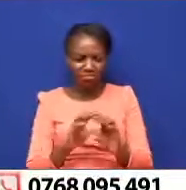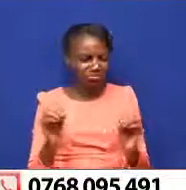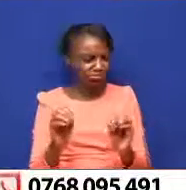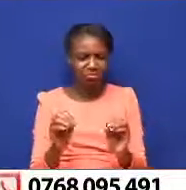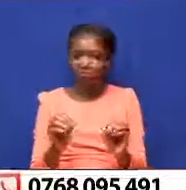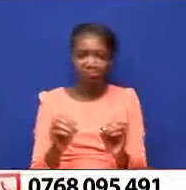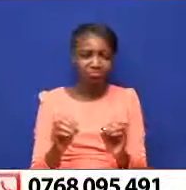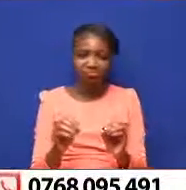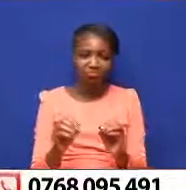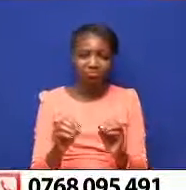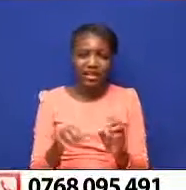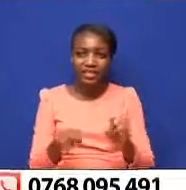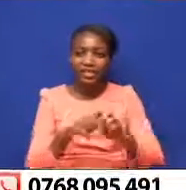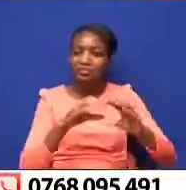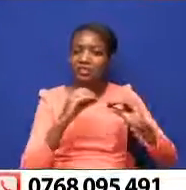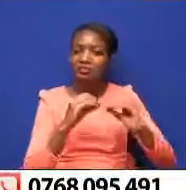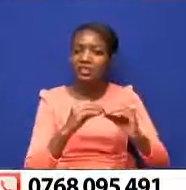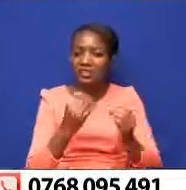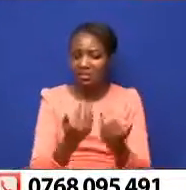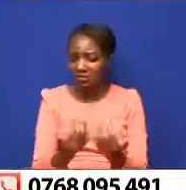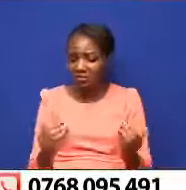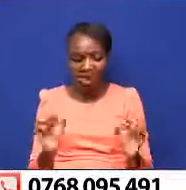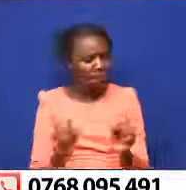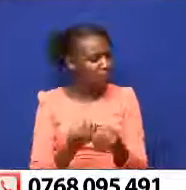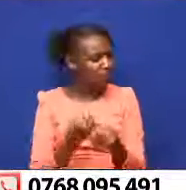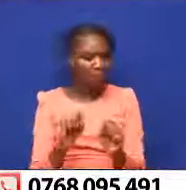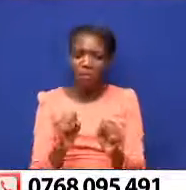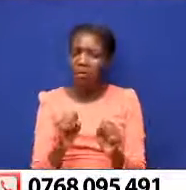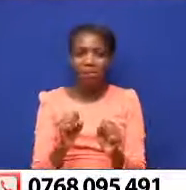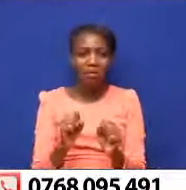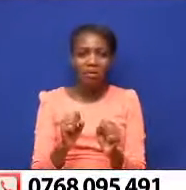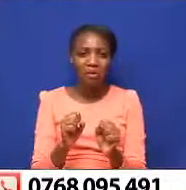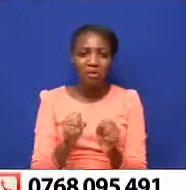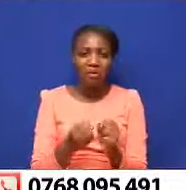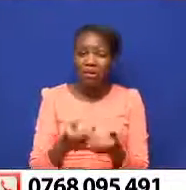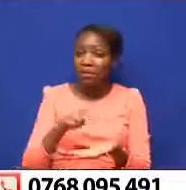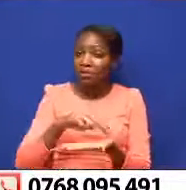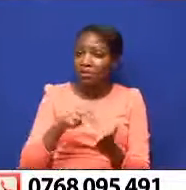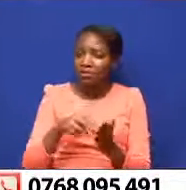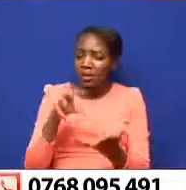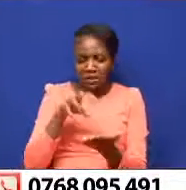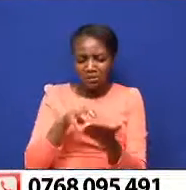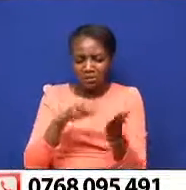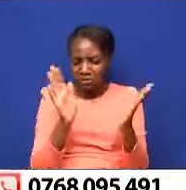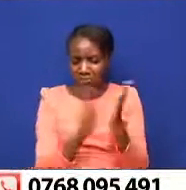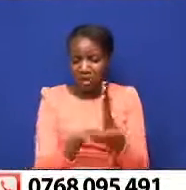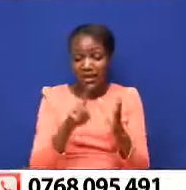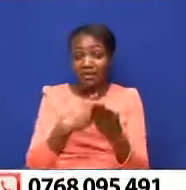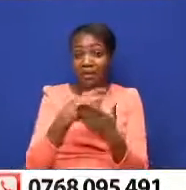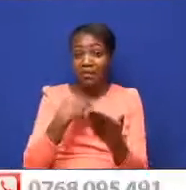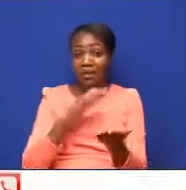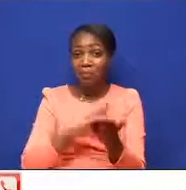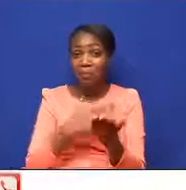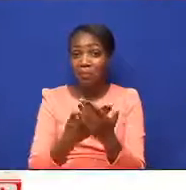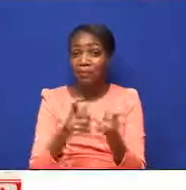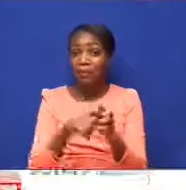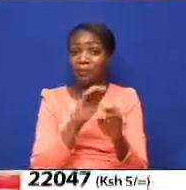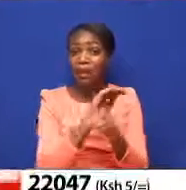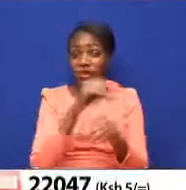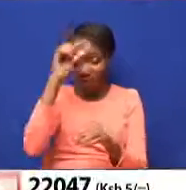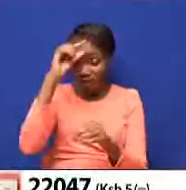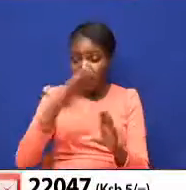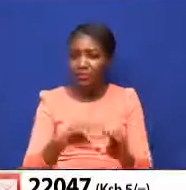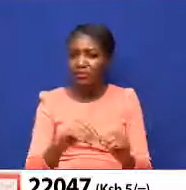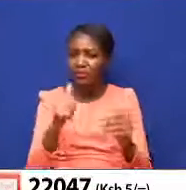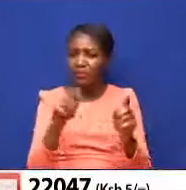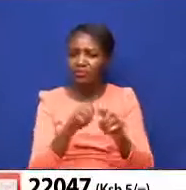kids. There's no way you can train your client. So we'll ask government to come up and